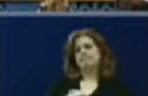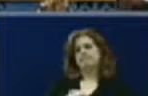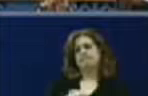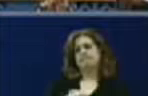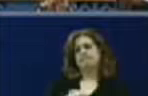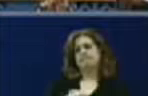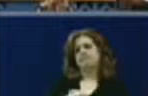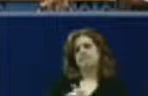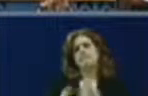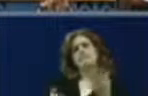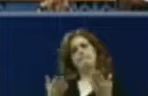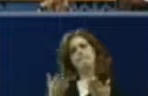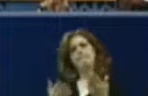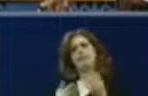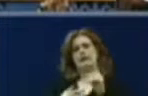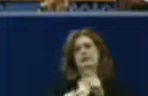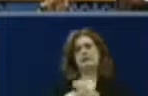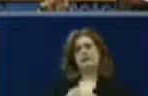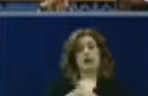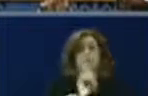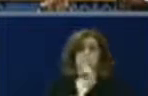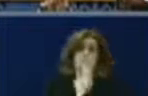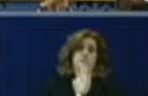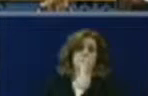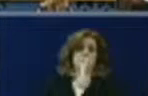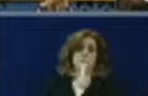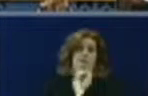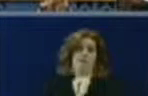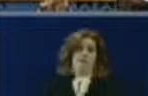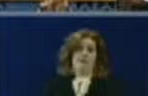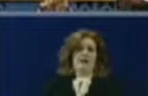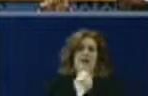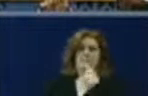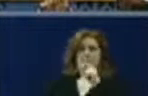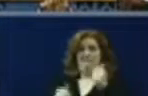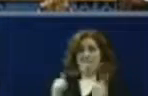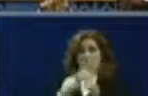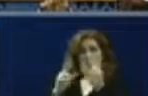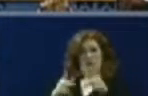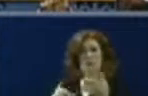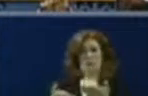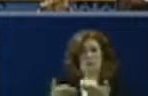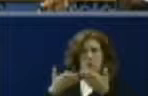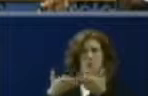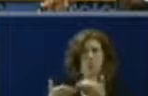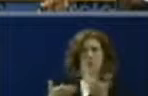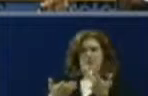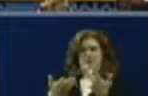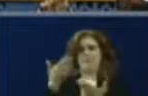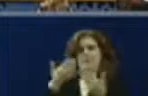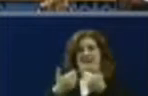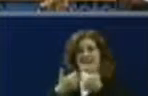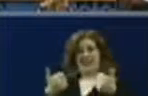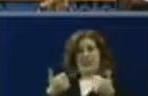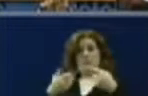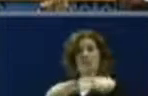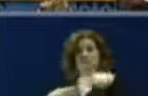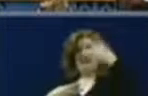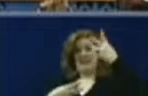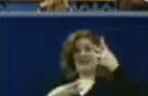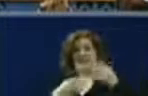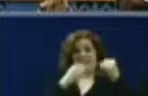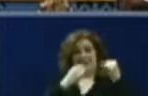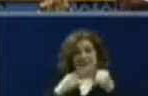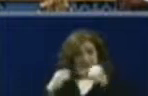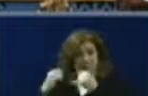we may need, I'm just speaking for myself, we may follow up with a request for maybe separate those slides into